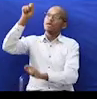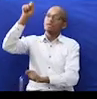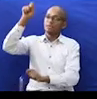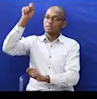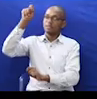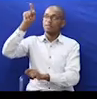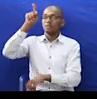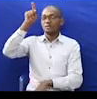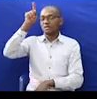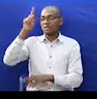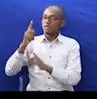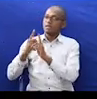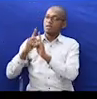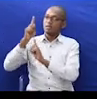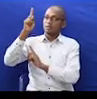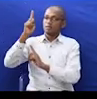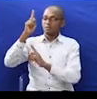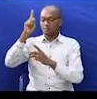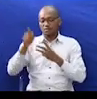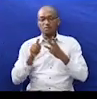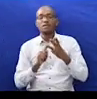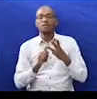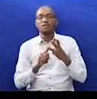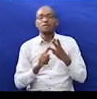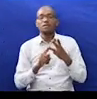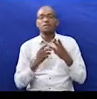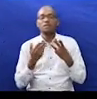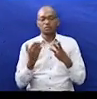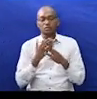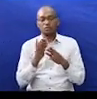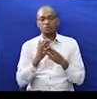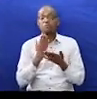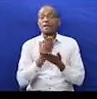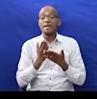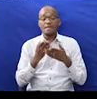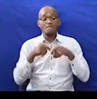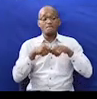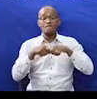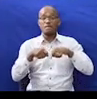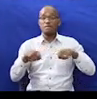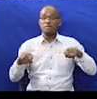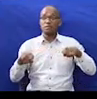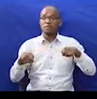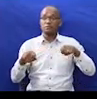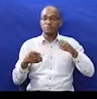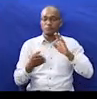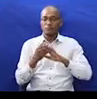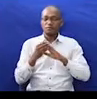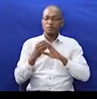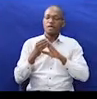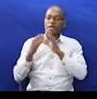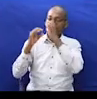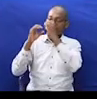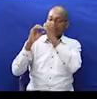the alternative 3 is to make a scale drawing by measuring the length from the base to the